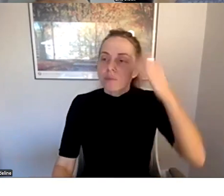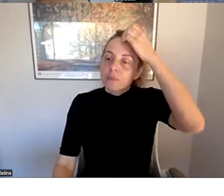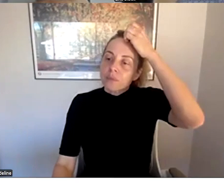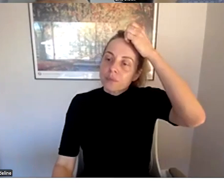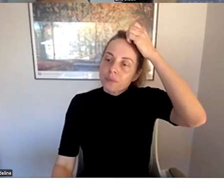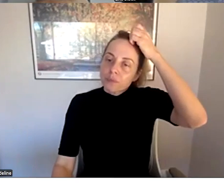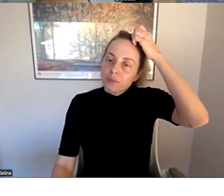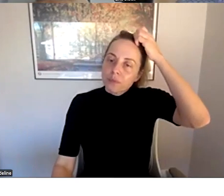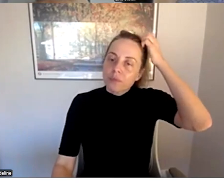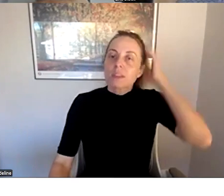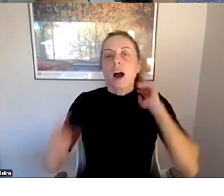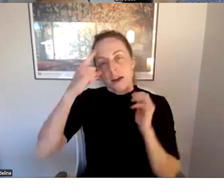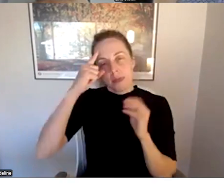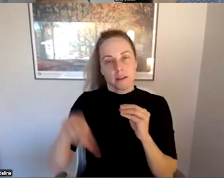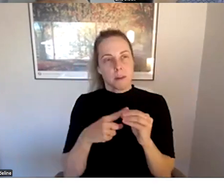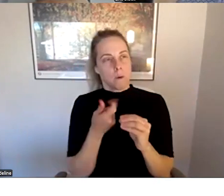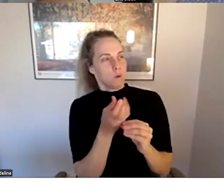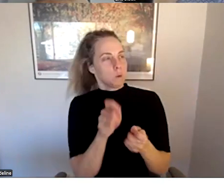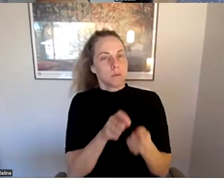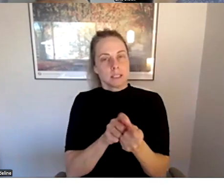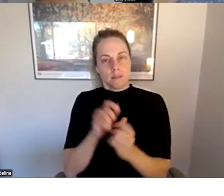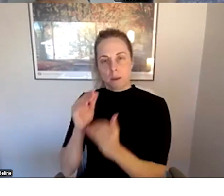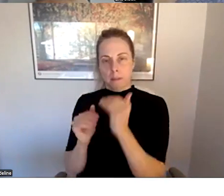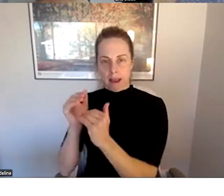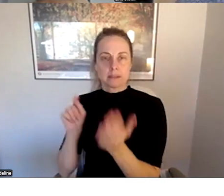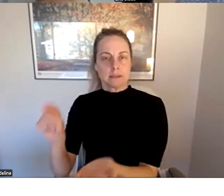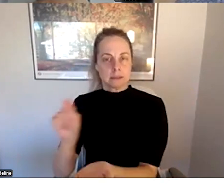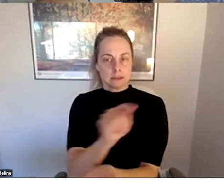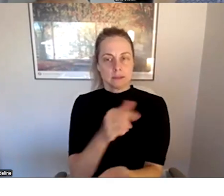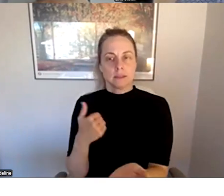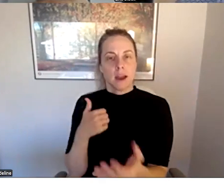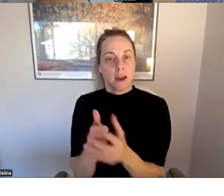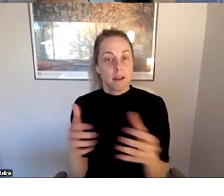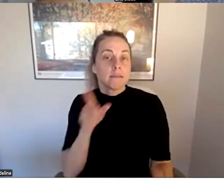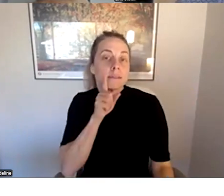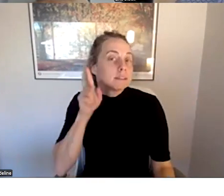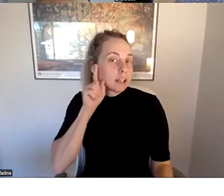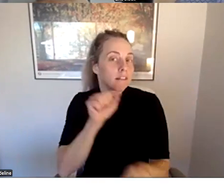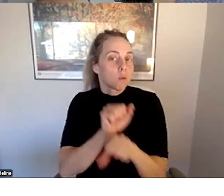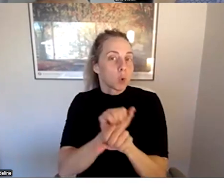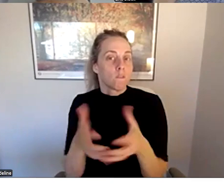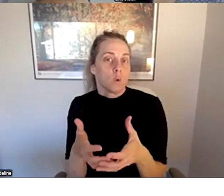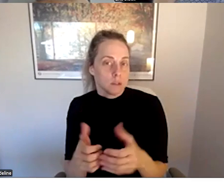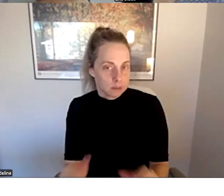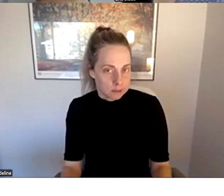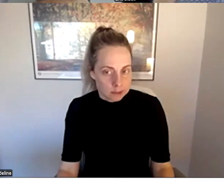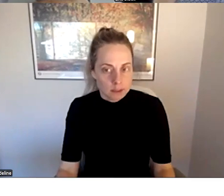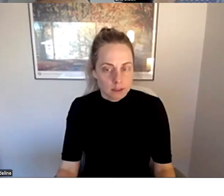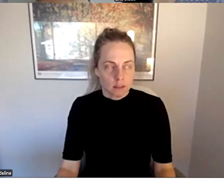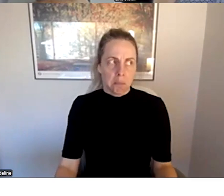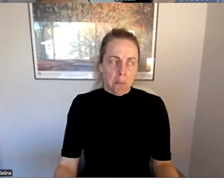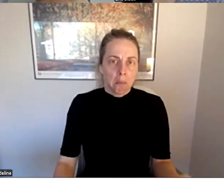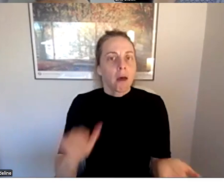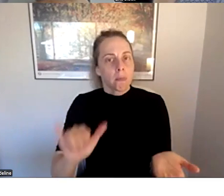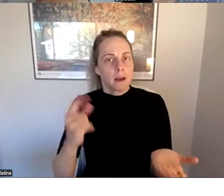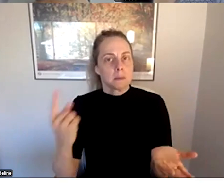in a couple of particular plants where we had a growing deaf workforce, and that just being something that was